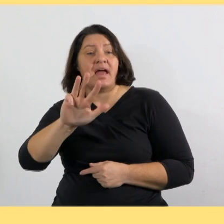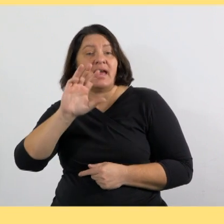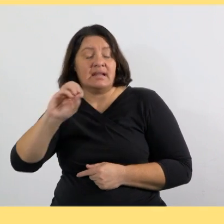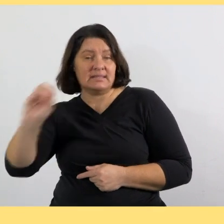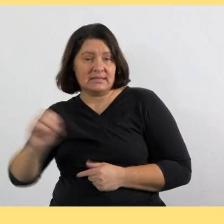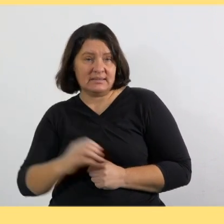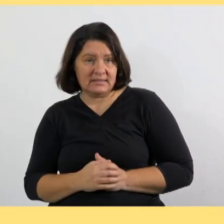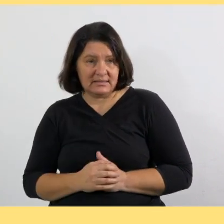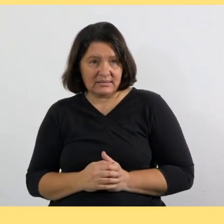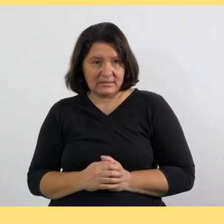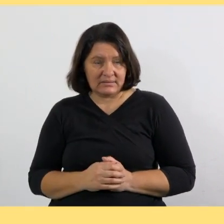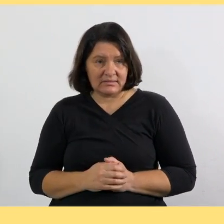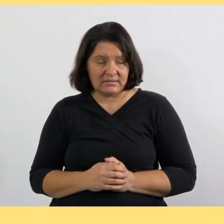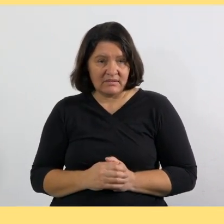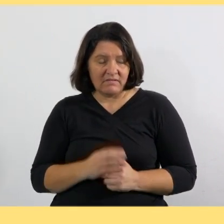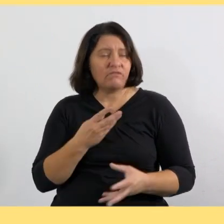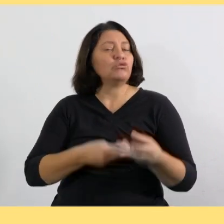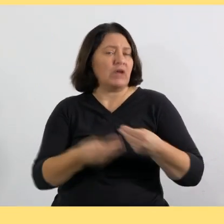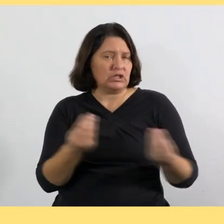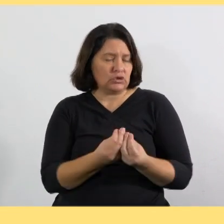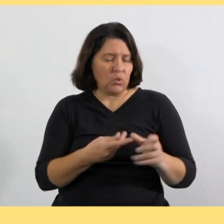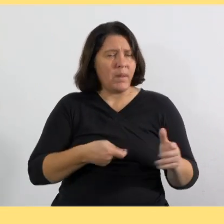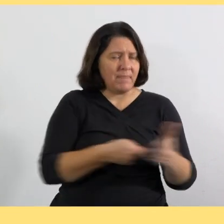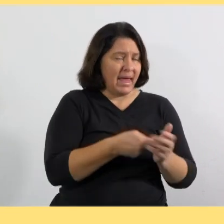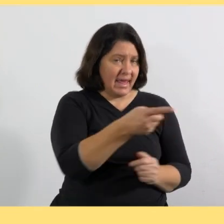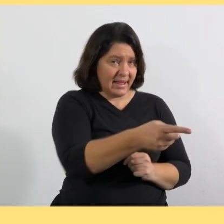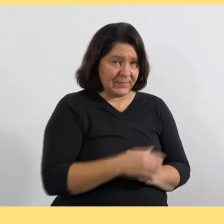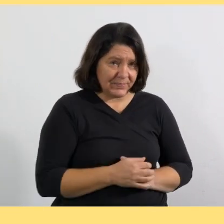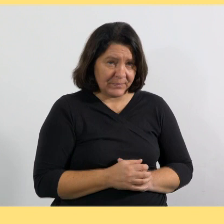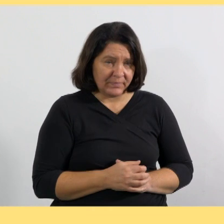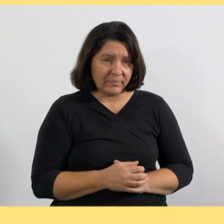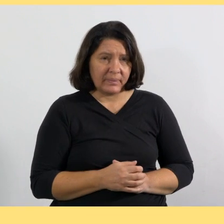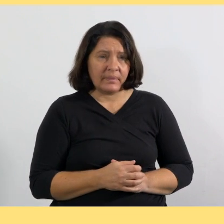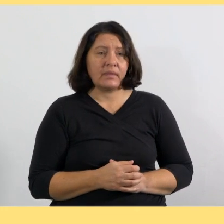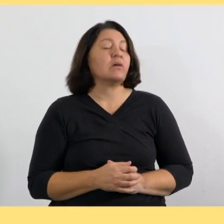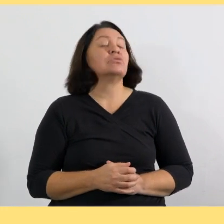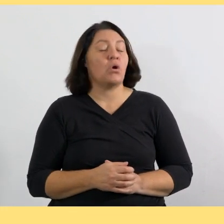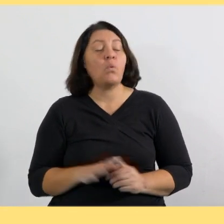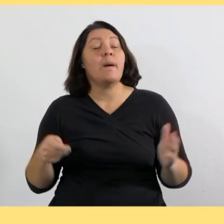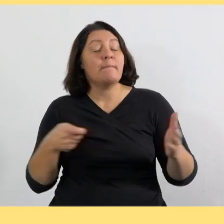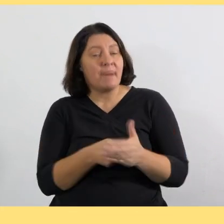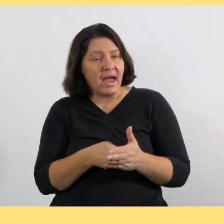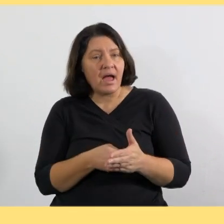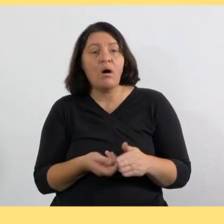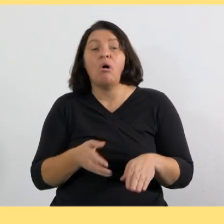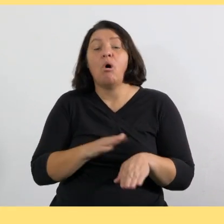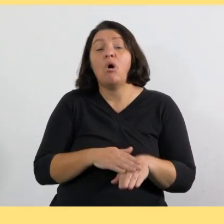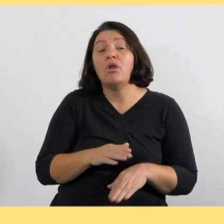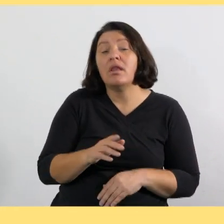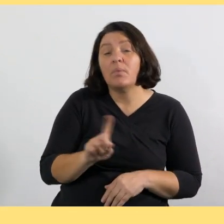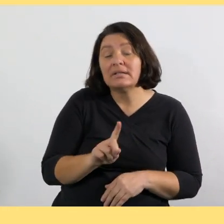27,900 for trading stock. This means we purchased trading stock